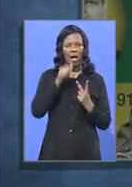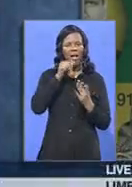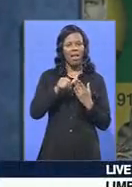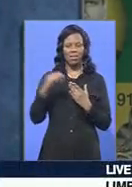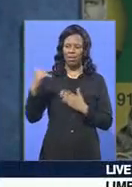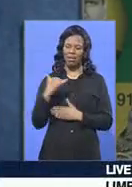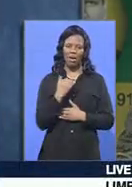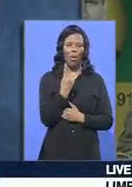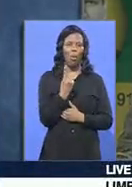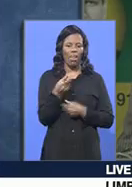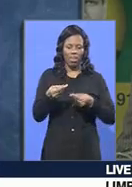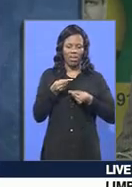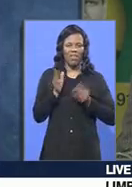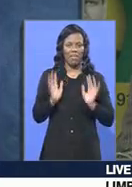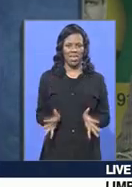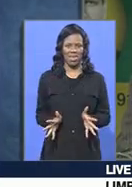Letters,